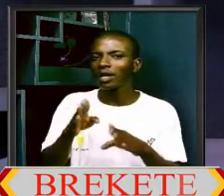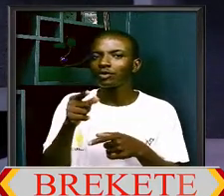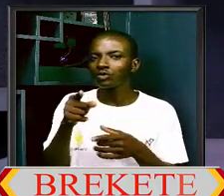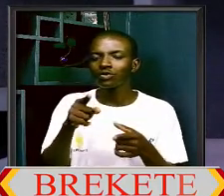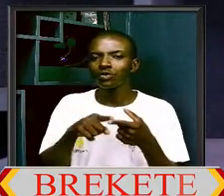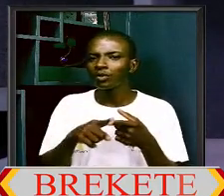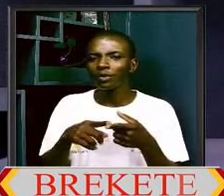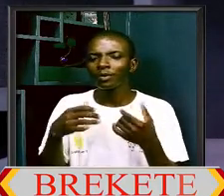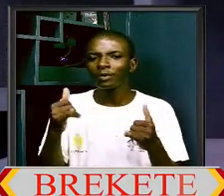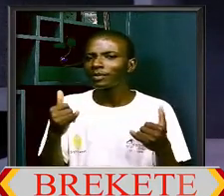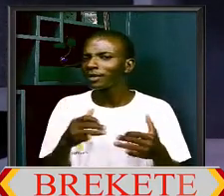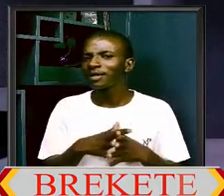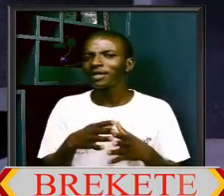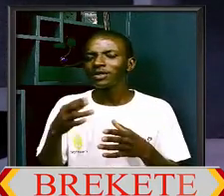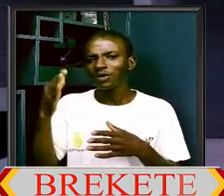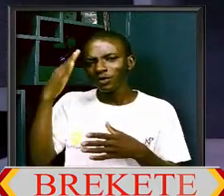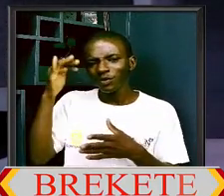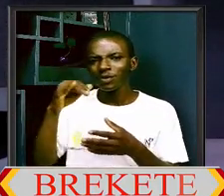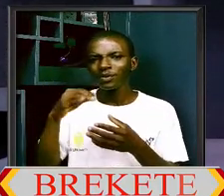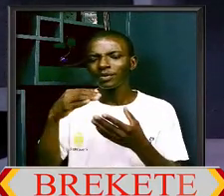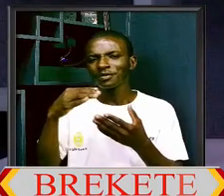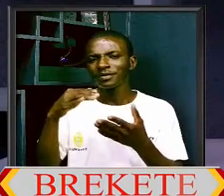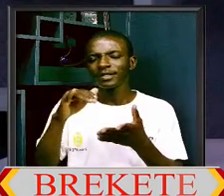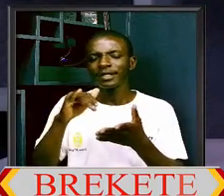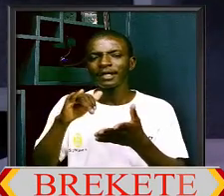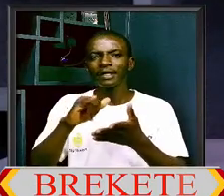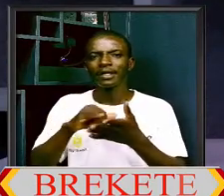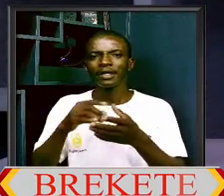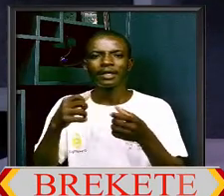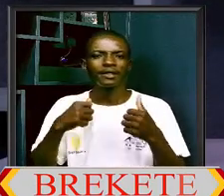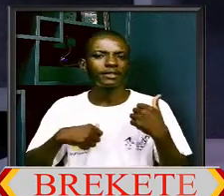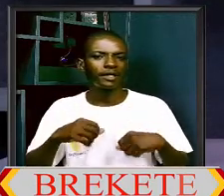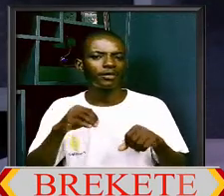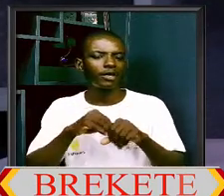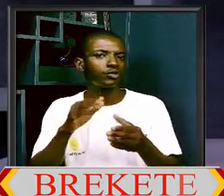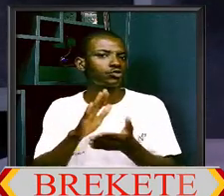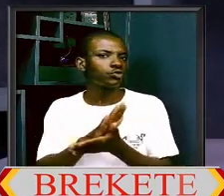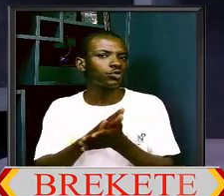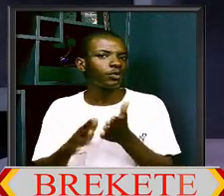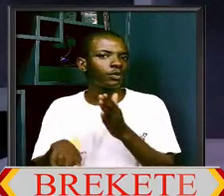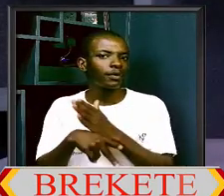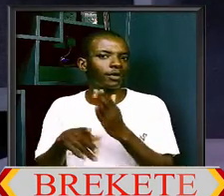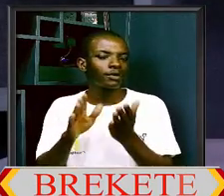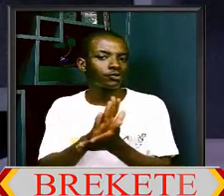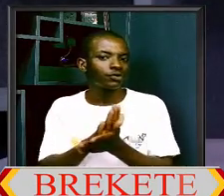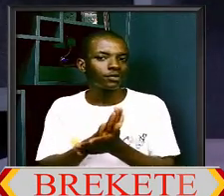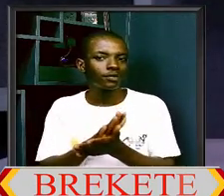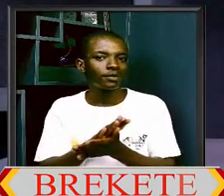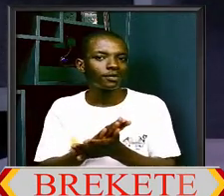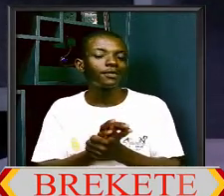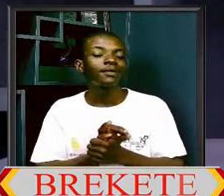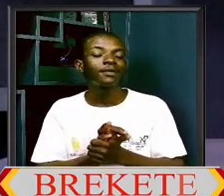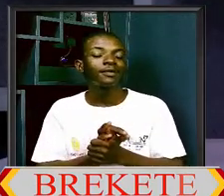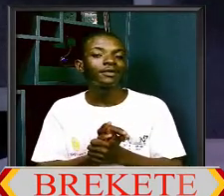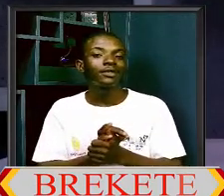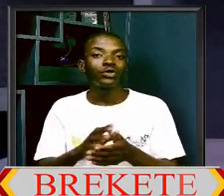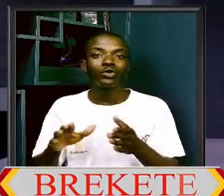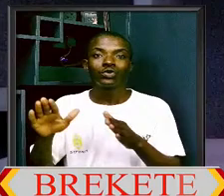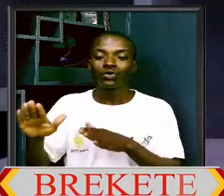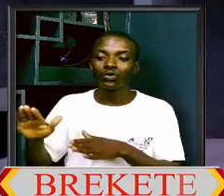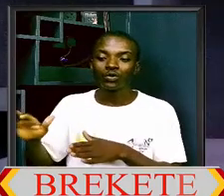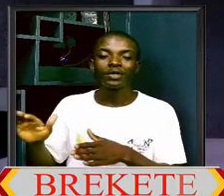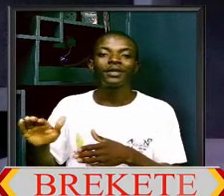of I don't notice say for drama for school for primary school